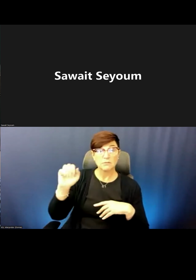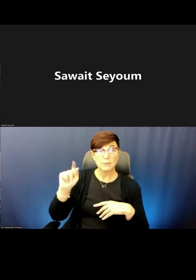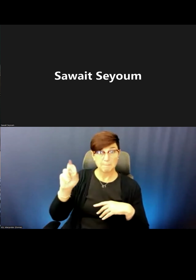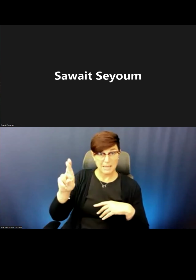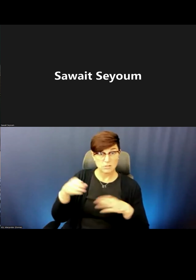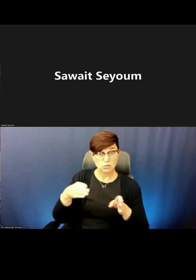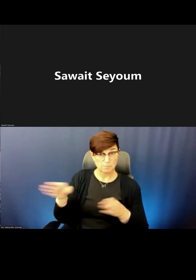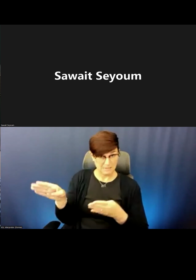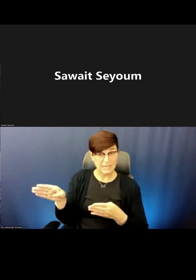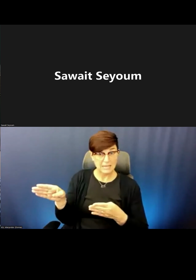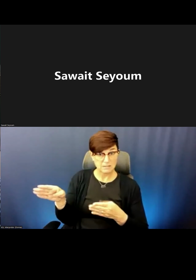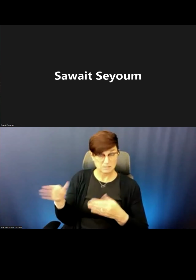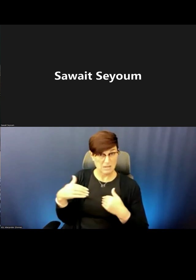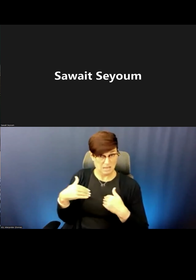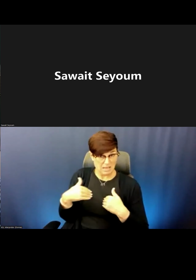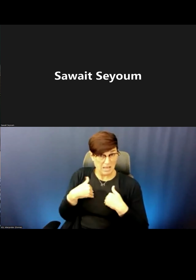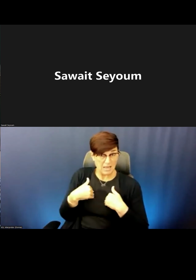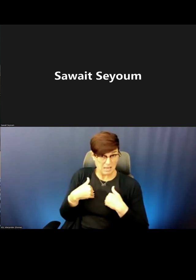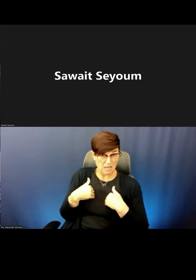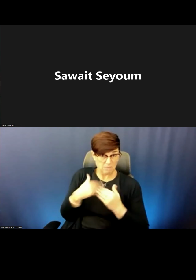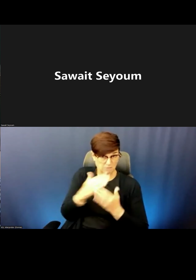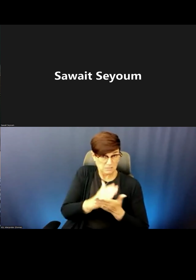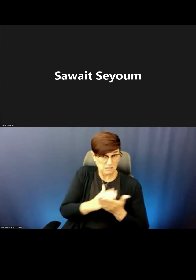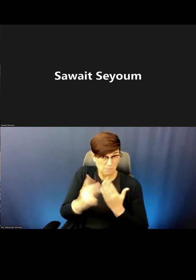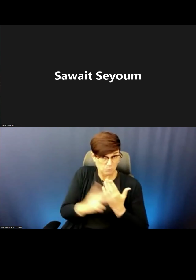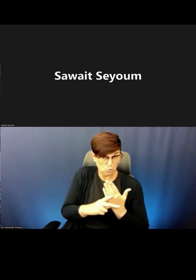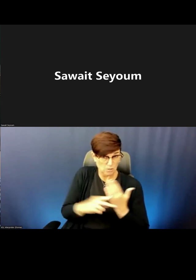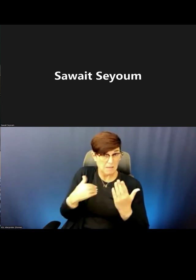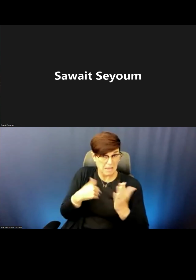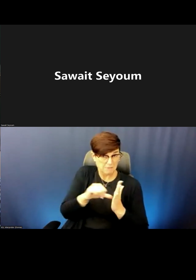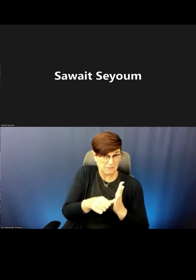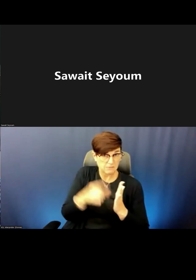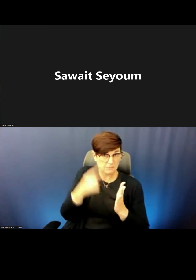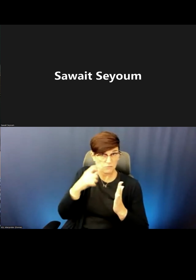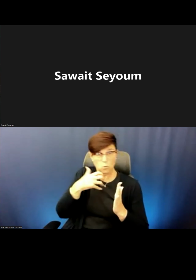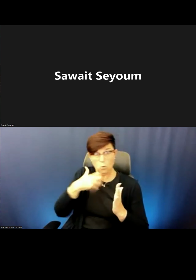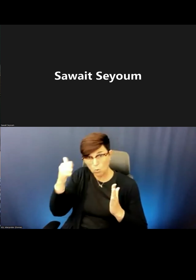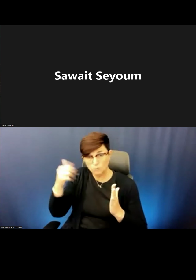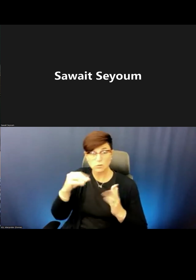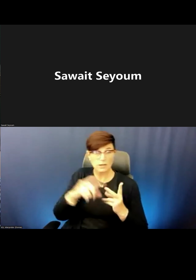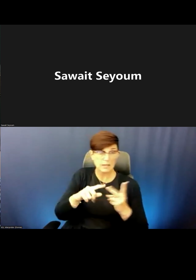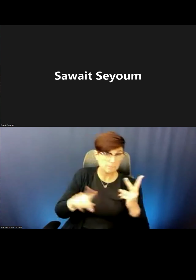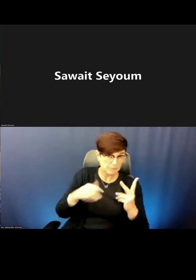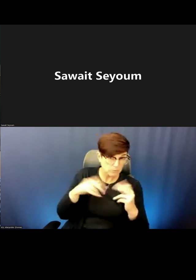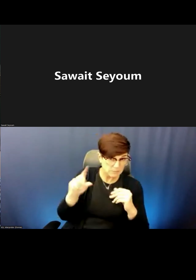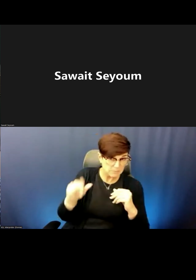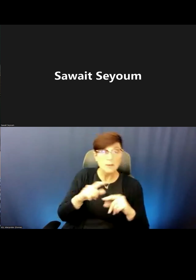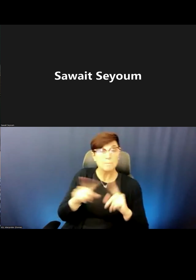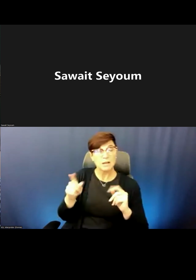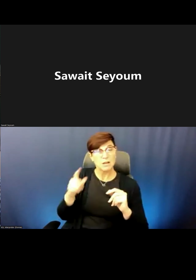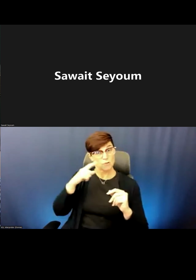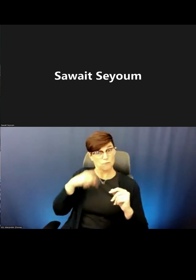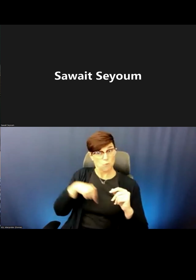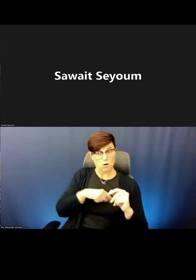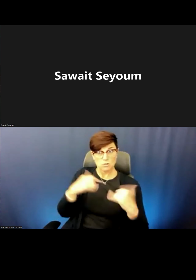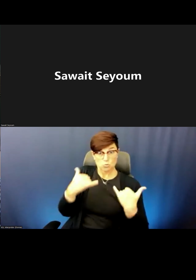technically investments in some of those programs, but I think, again, for us, in recognizing the moment and